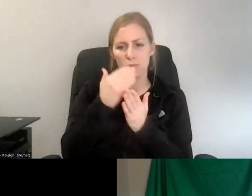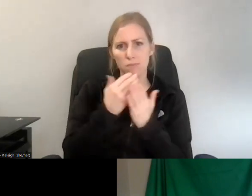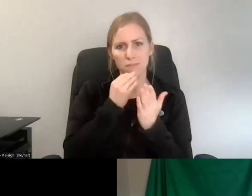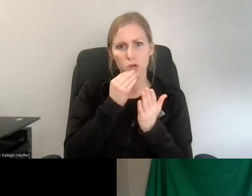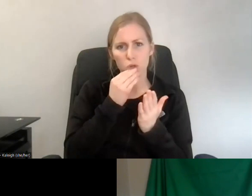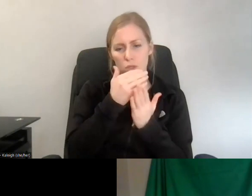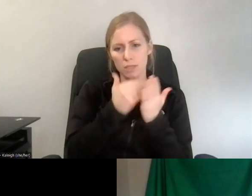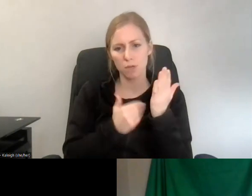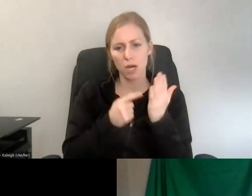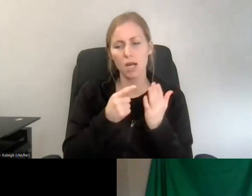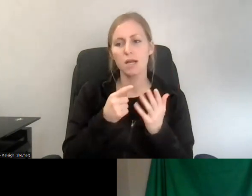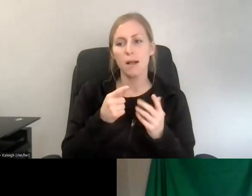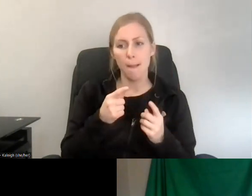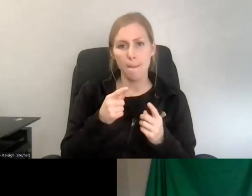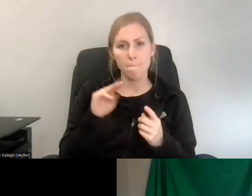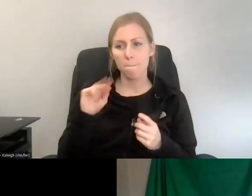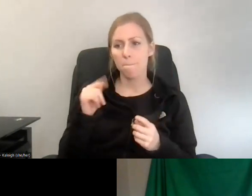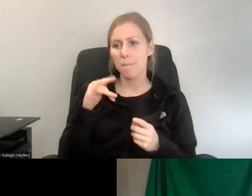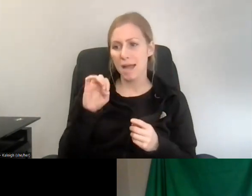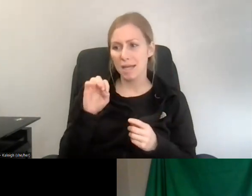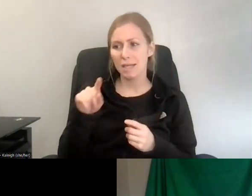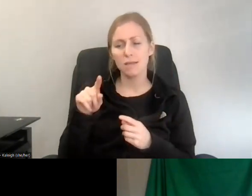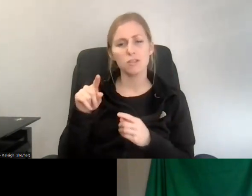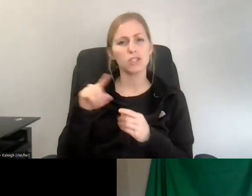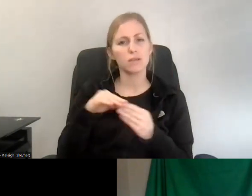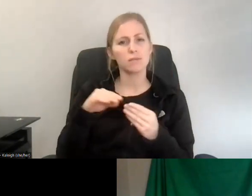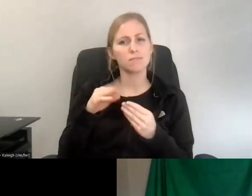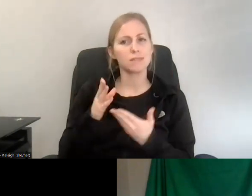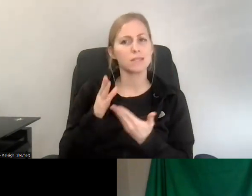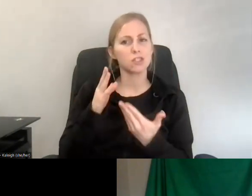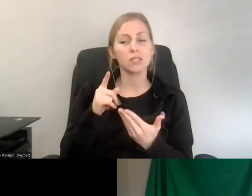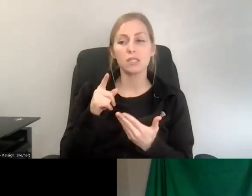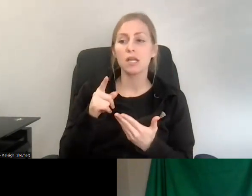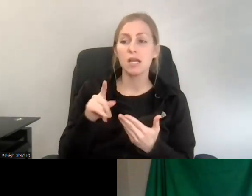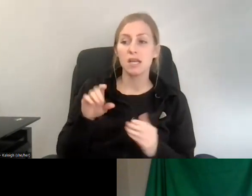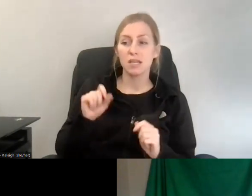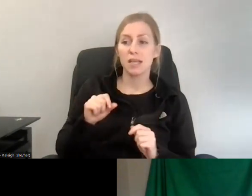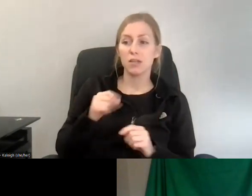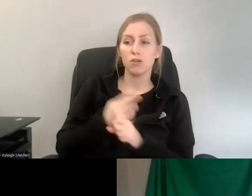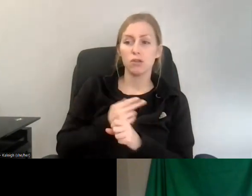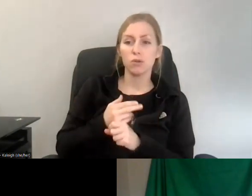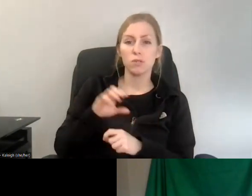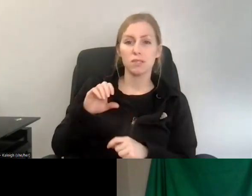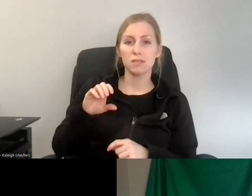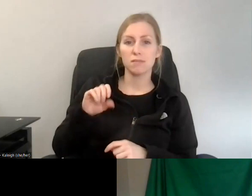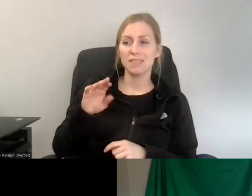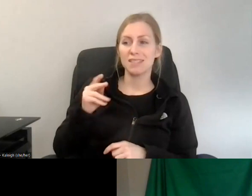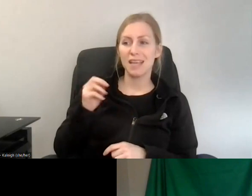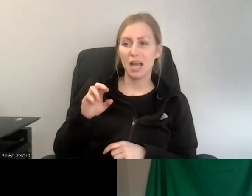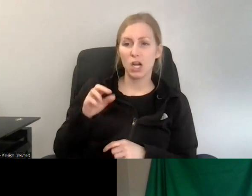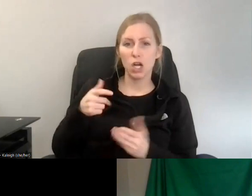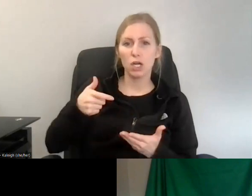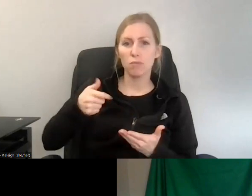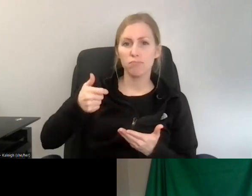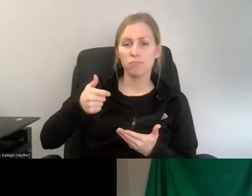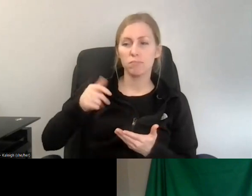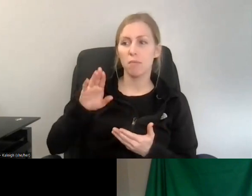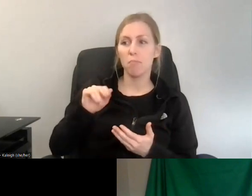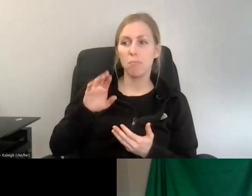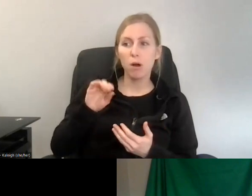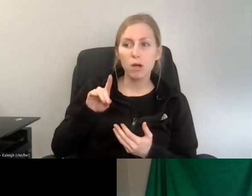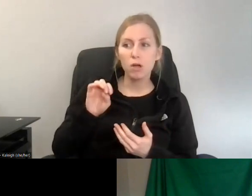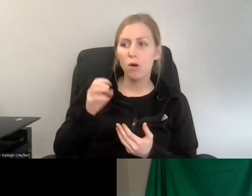in. Maggie, is this a situation where you could use maybe a scanner on a phone? Do you scan a barcode maybe?